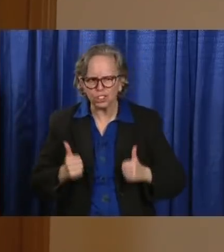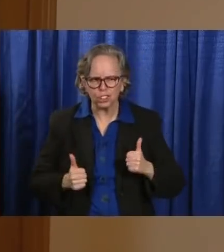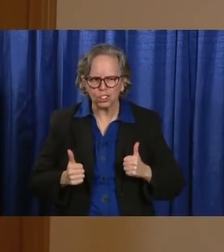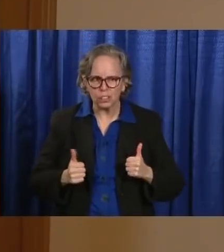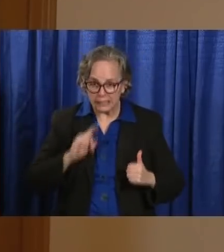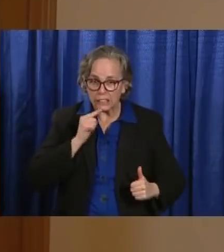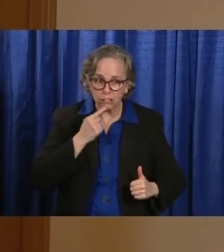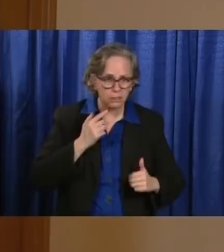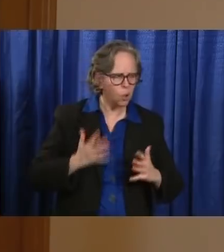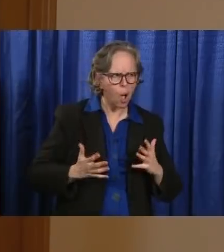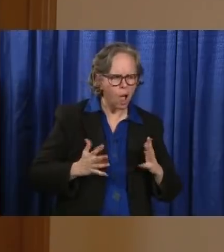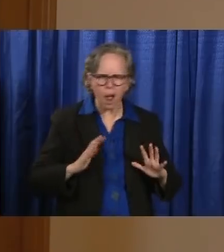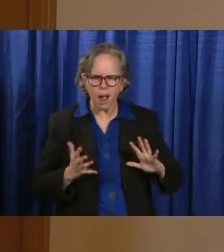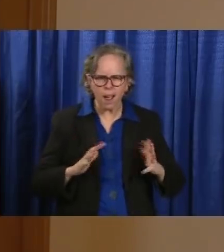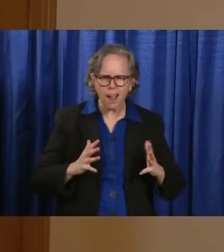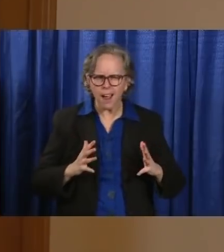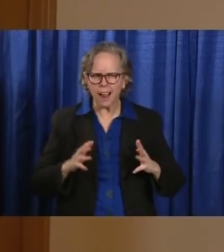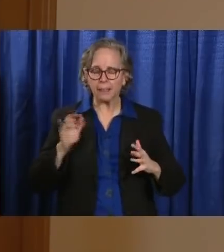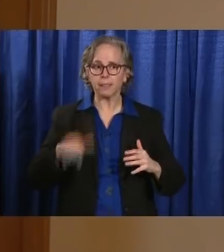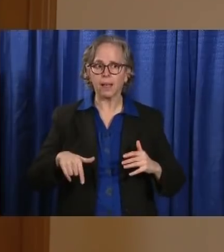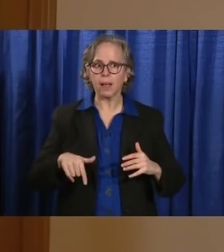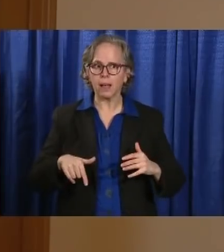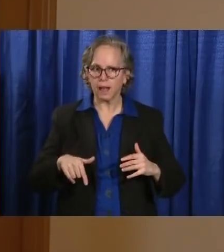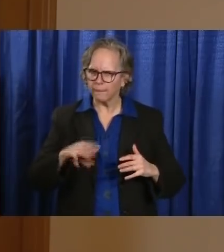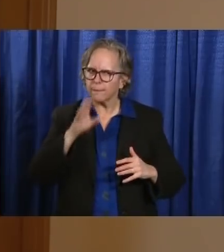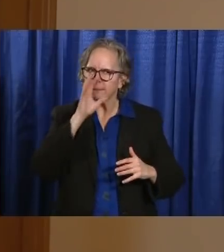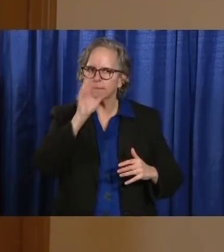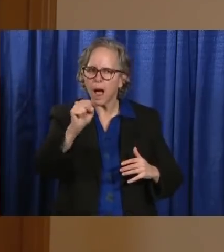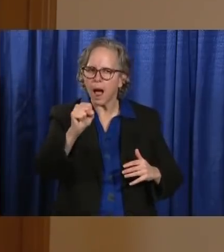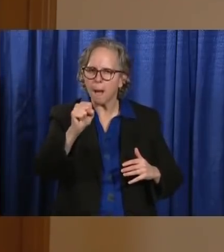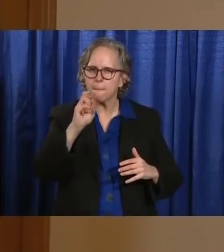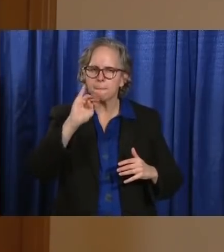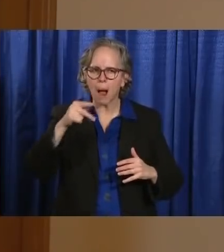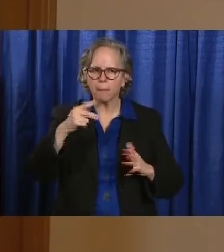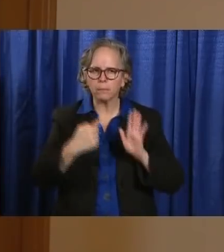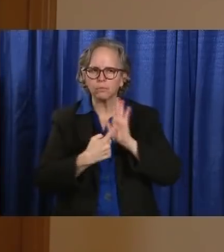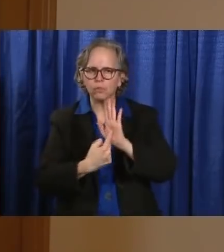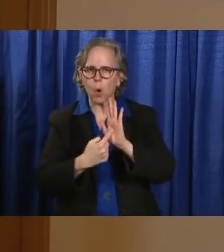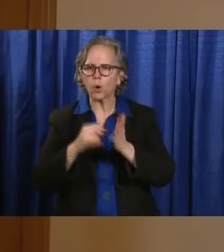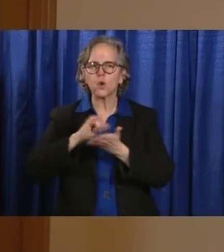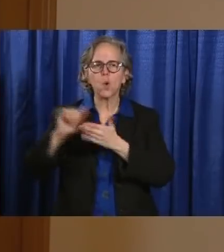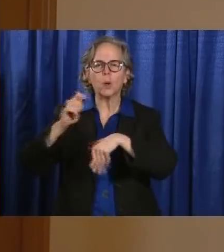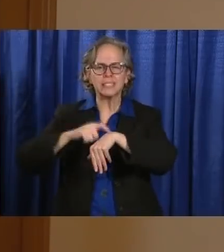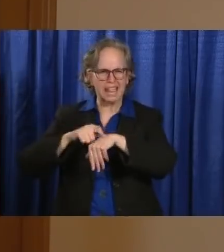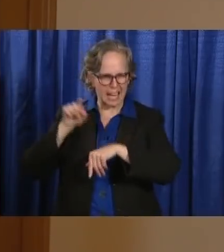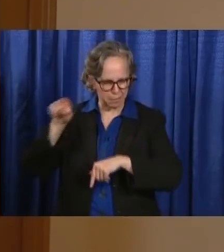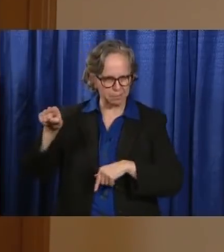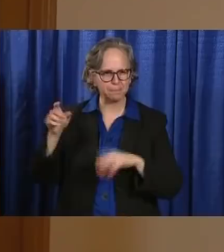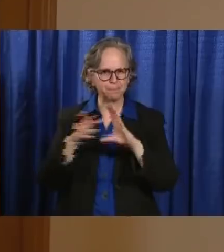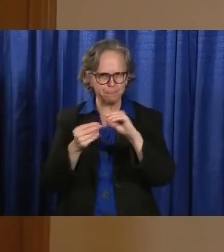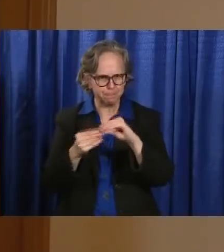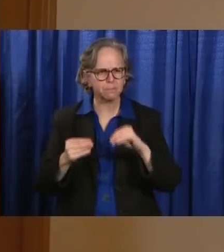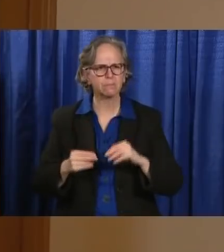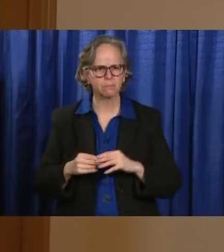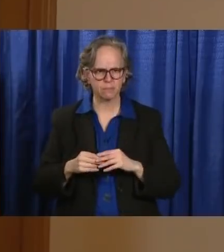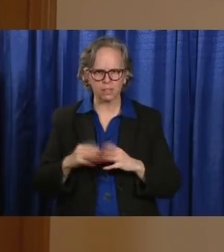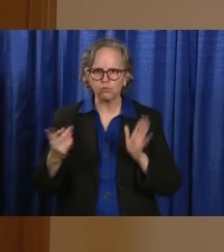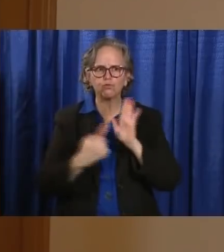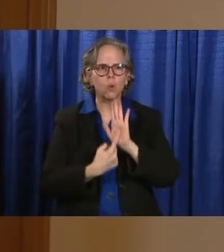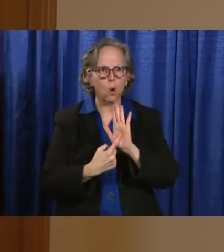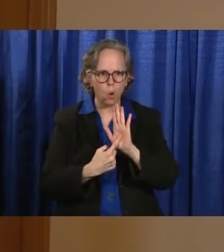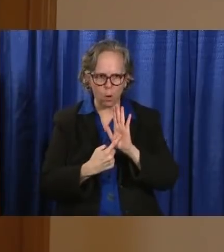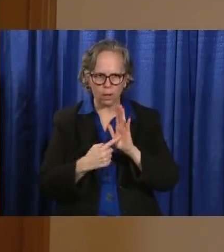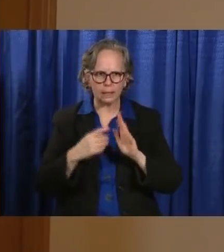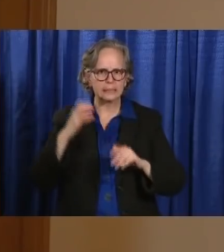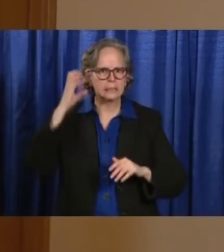fascinating map out there that was in the New York Times that shows the whole country by things like transit and by cell phone usage,